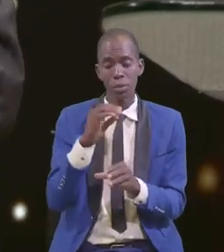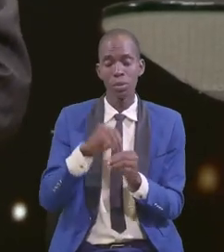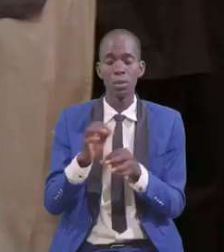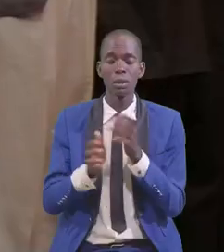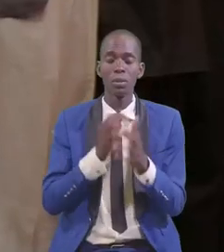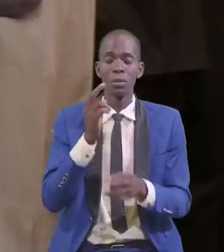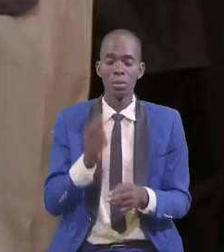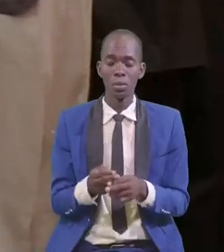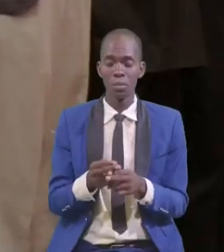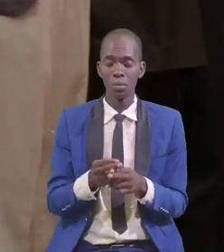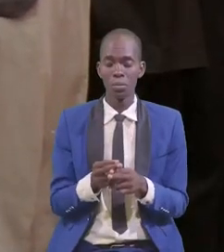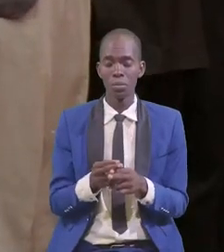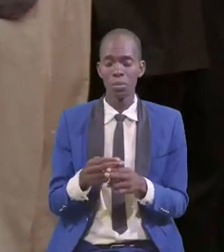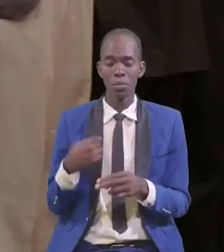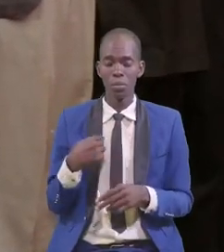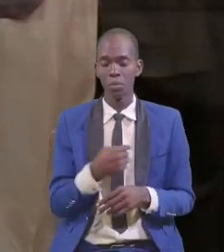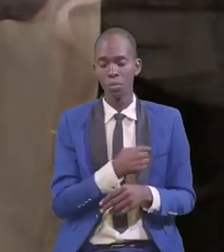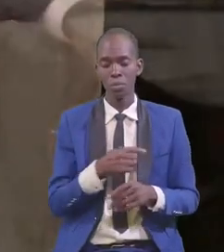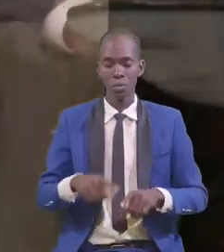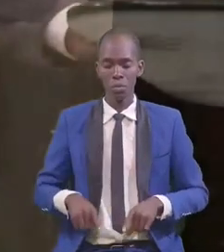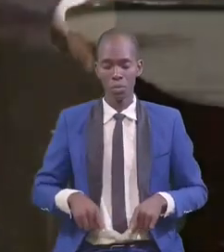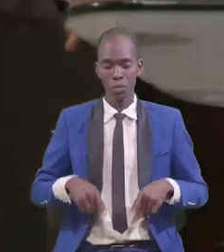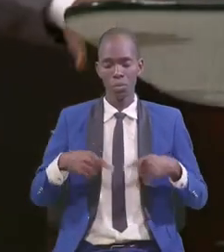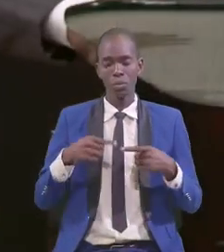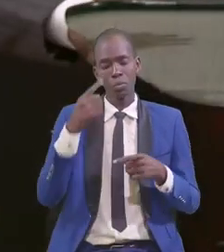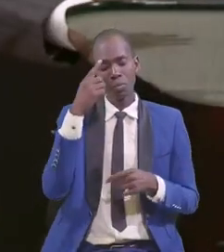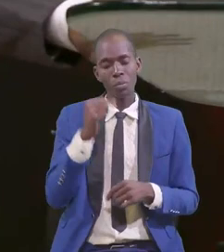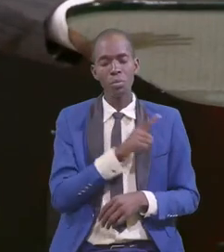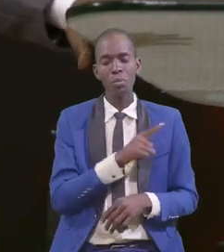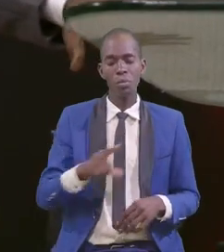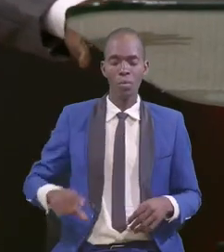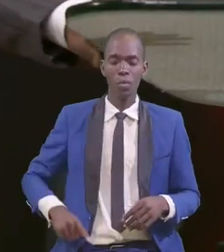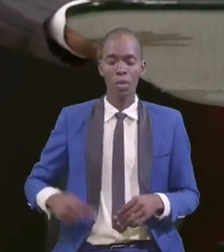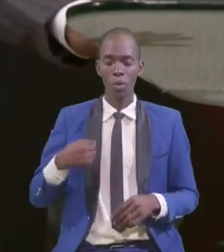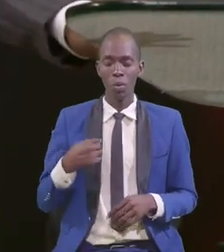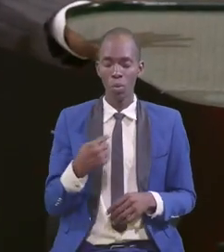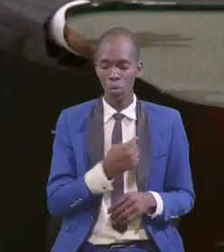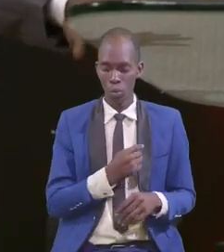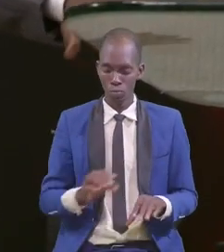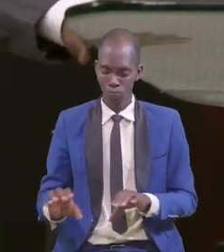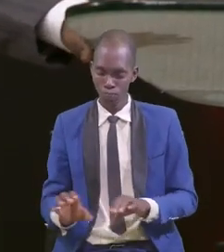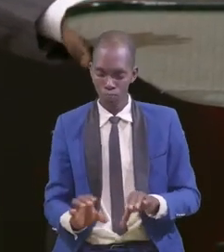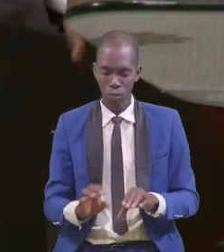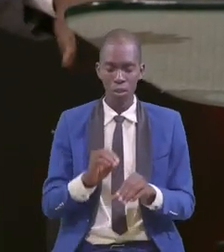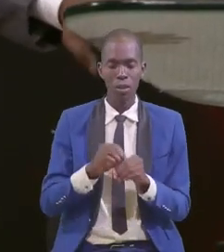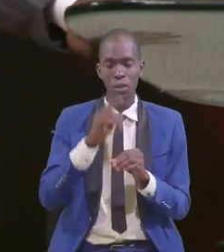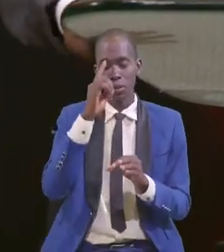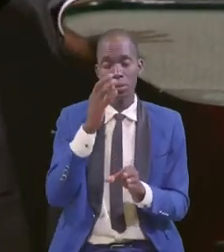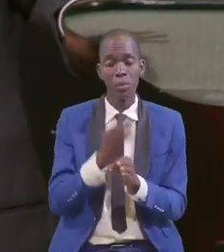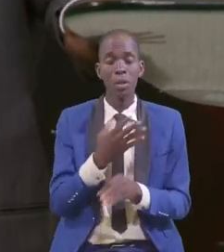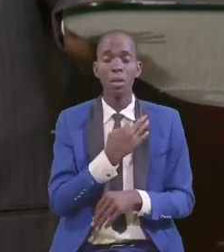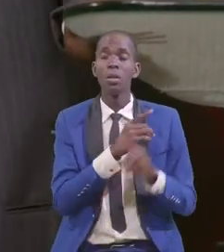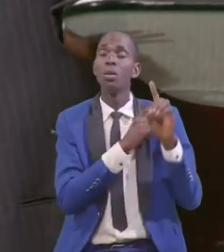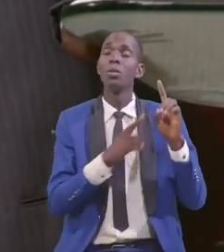Jesus' name. We'll live for the Lord. We'll act in faith. And Lord,